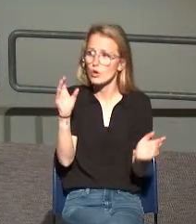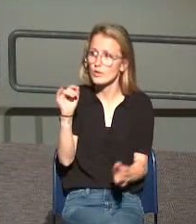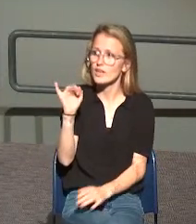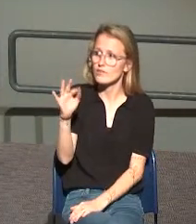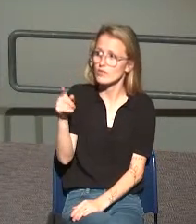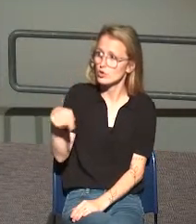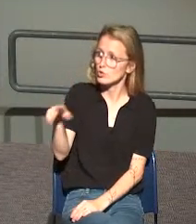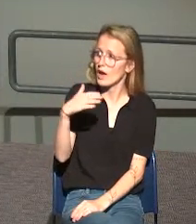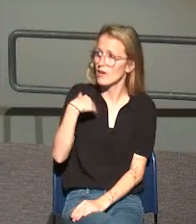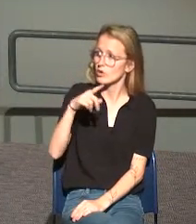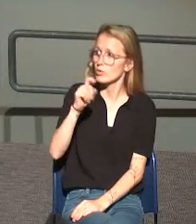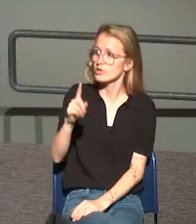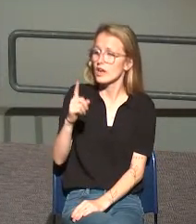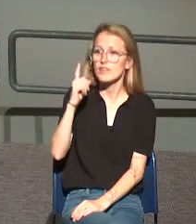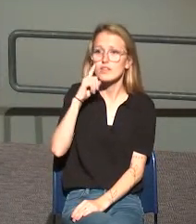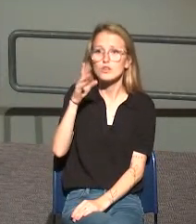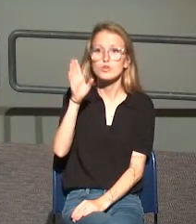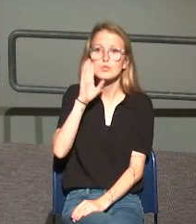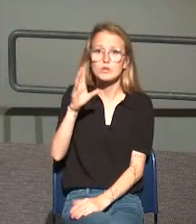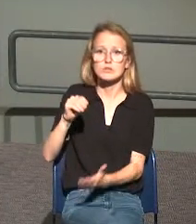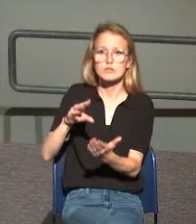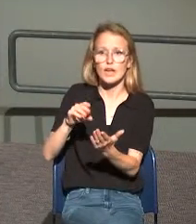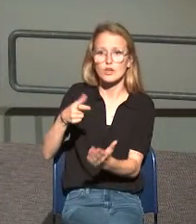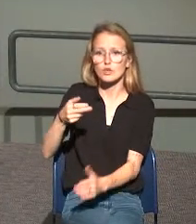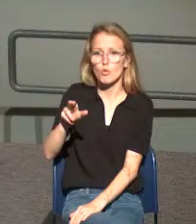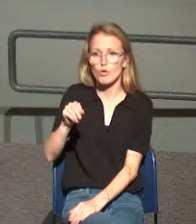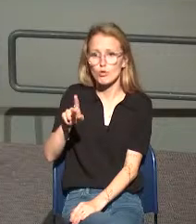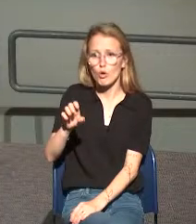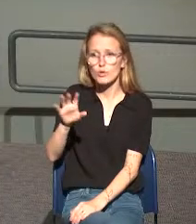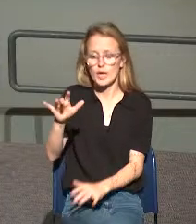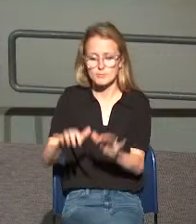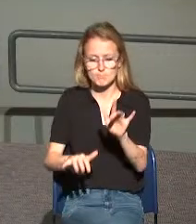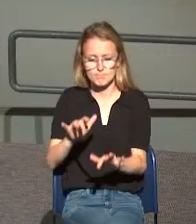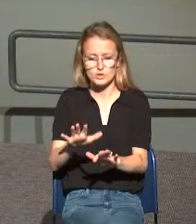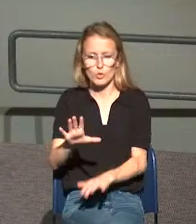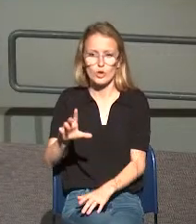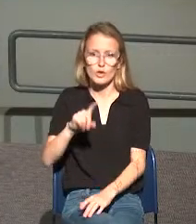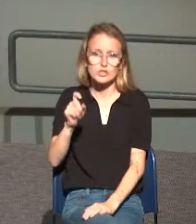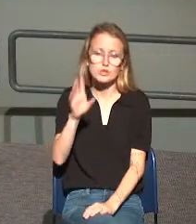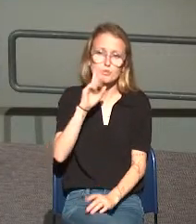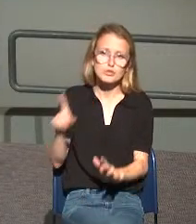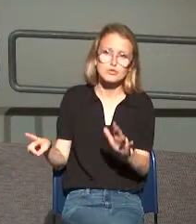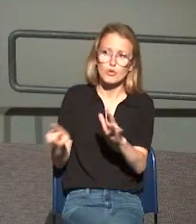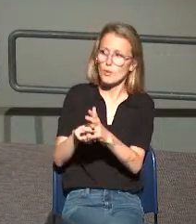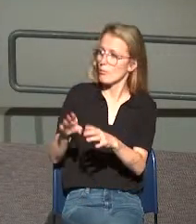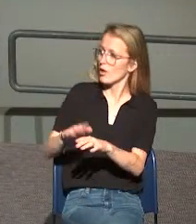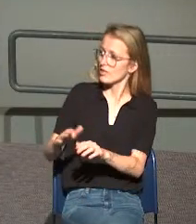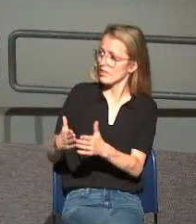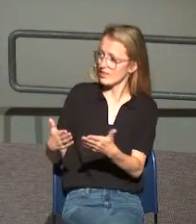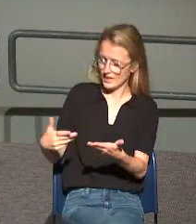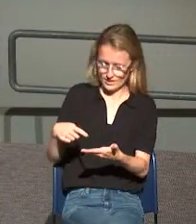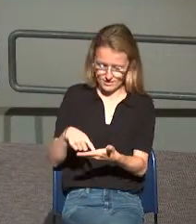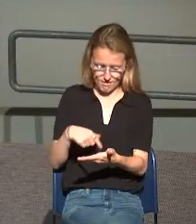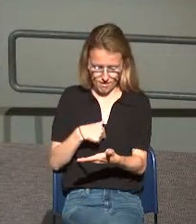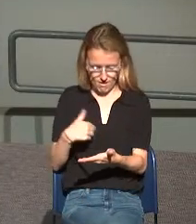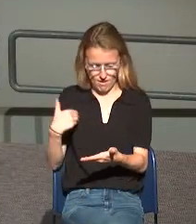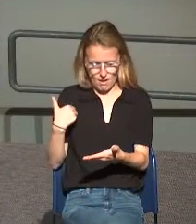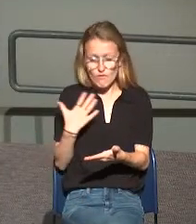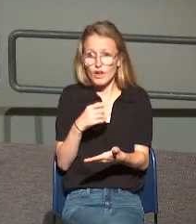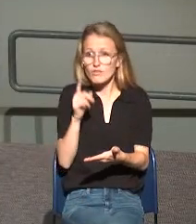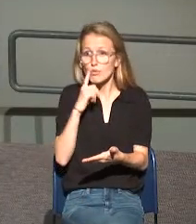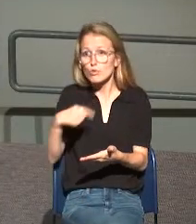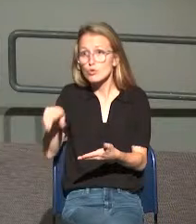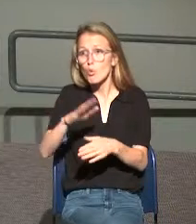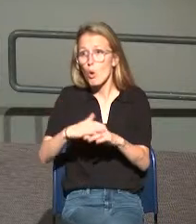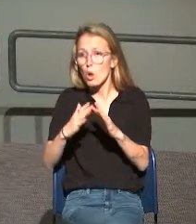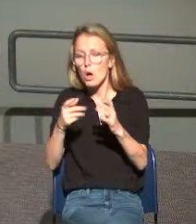question, I think the way it works is that you scan this QR code and you can put your questions in, and they will show up on this little thing that I have. And for those of you online, you can